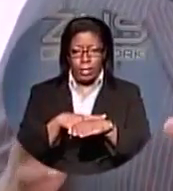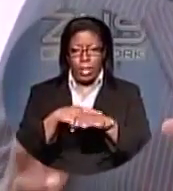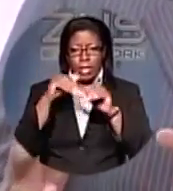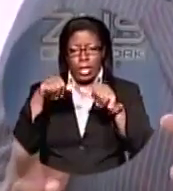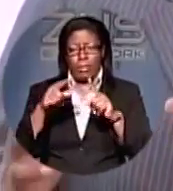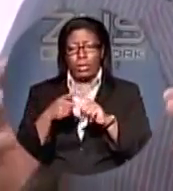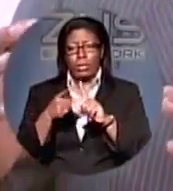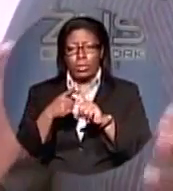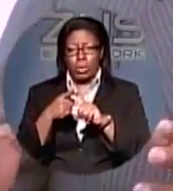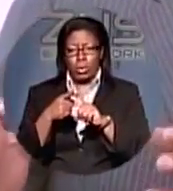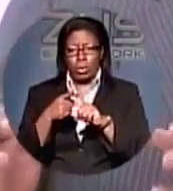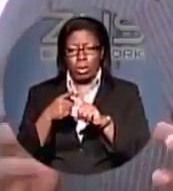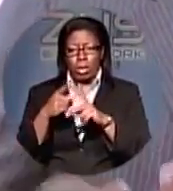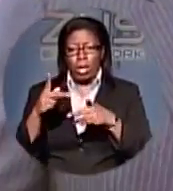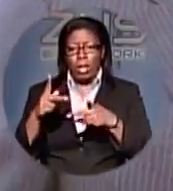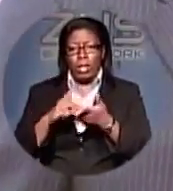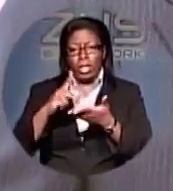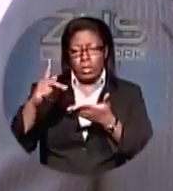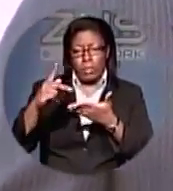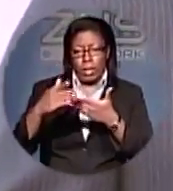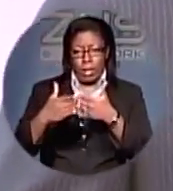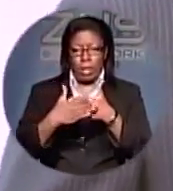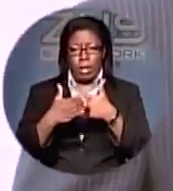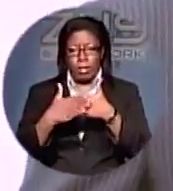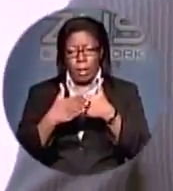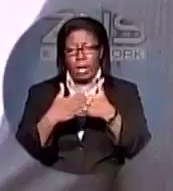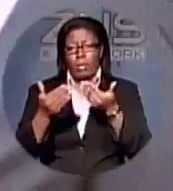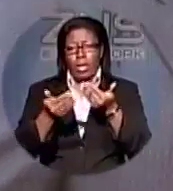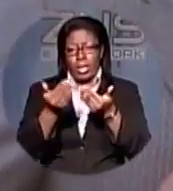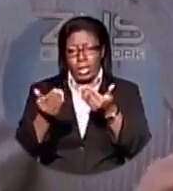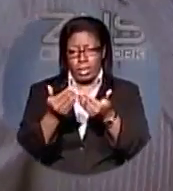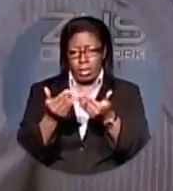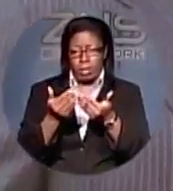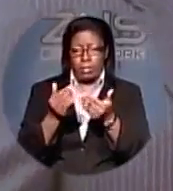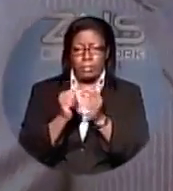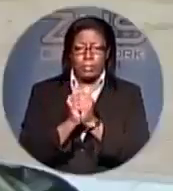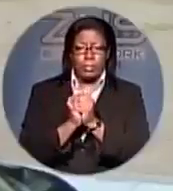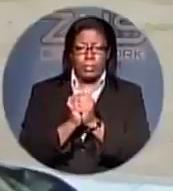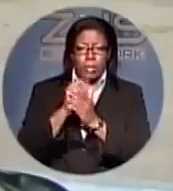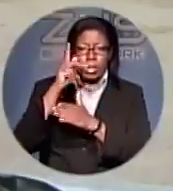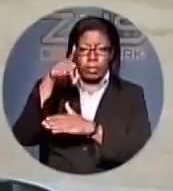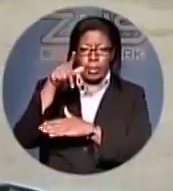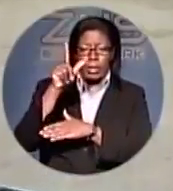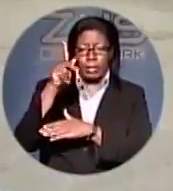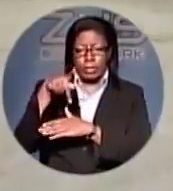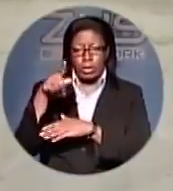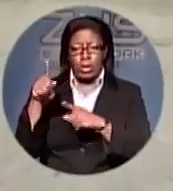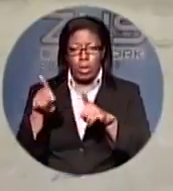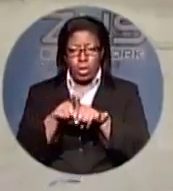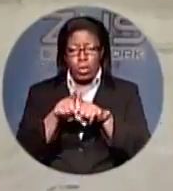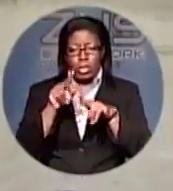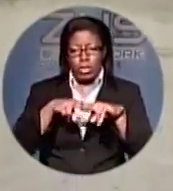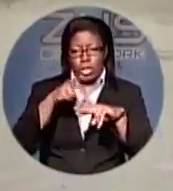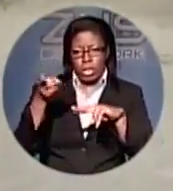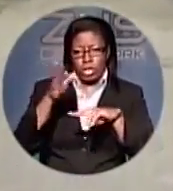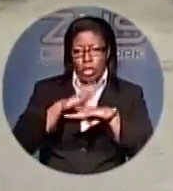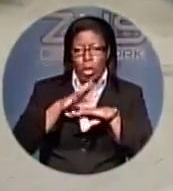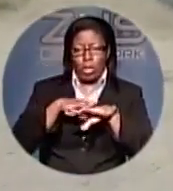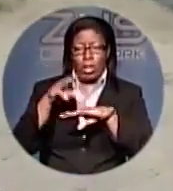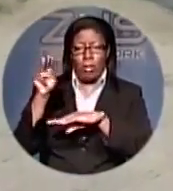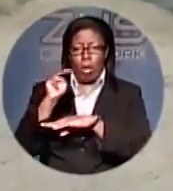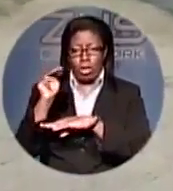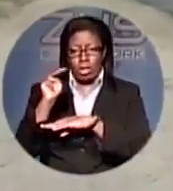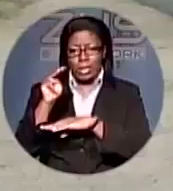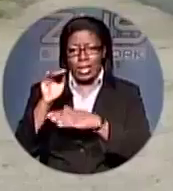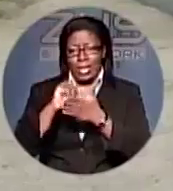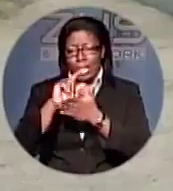a lot more easier than they would otherwise. The PLP would also actively encourage a reduction in the interest rate on the mortgages in